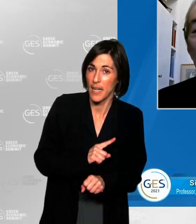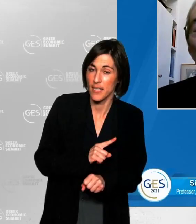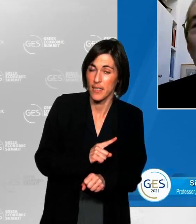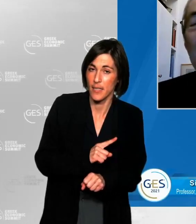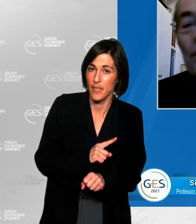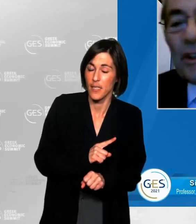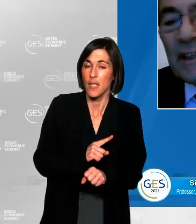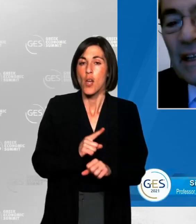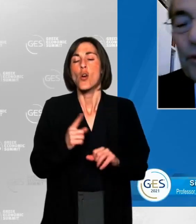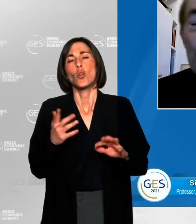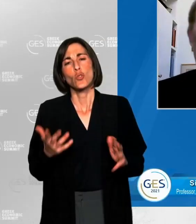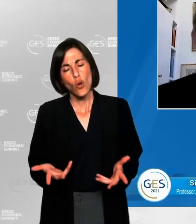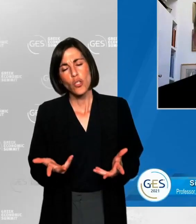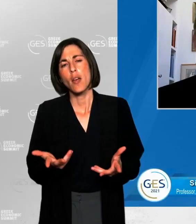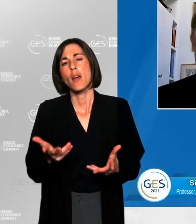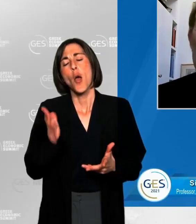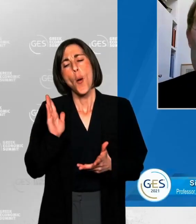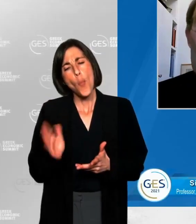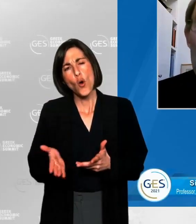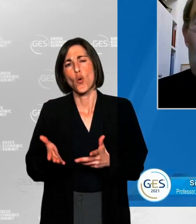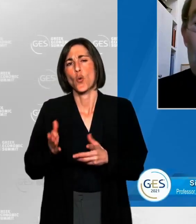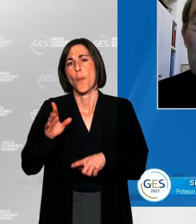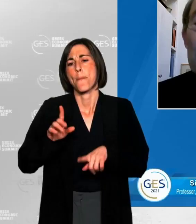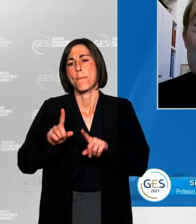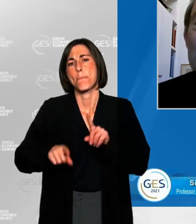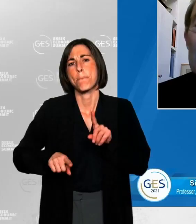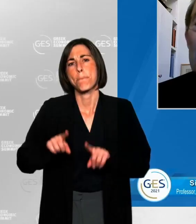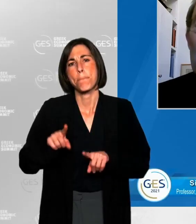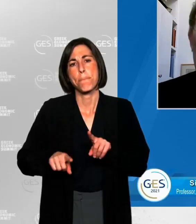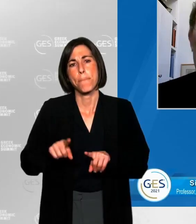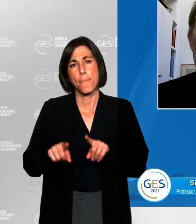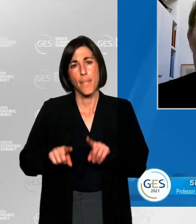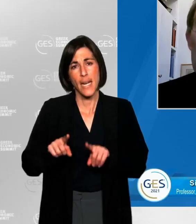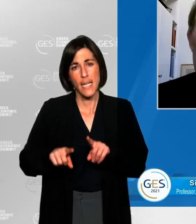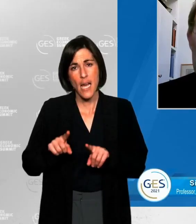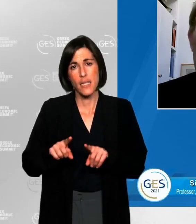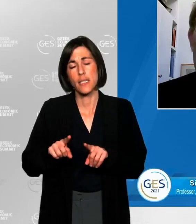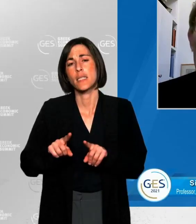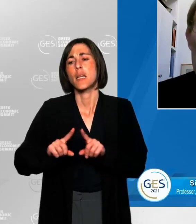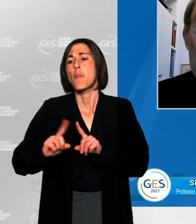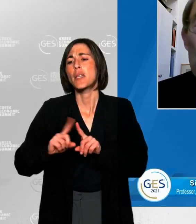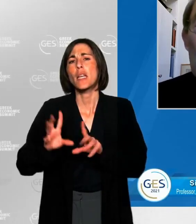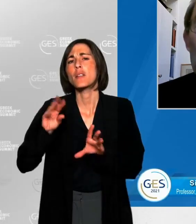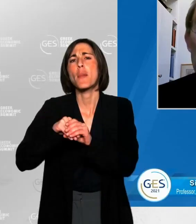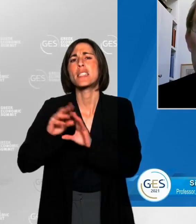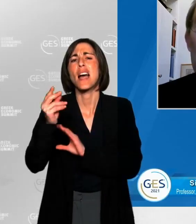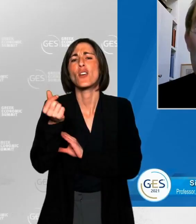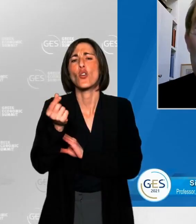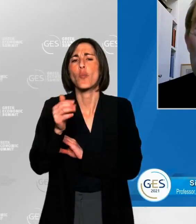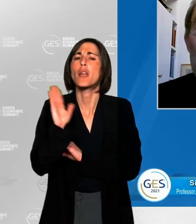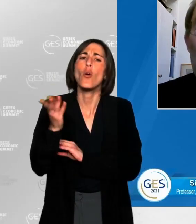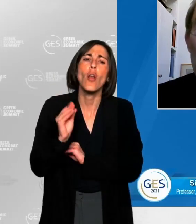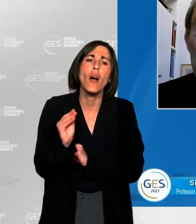okay. Well, that's not the future of work. That's not sustainable to keep taxing those in work and giving money to those out of